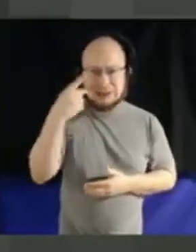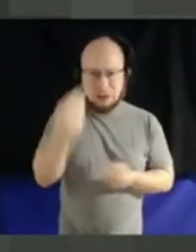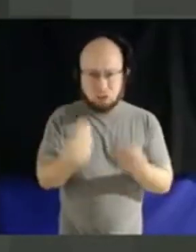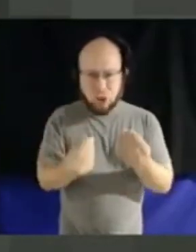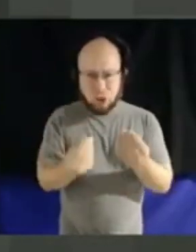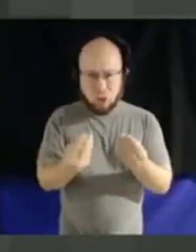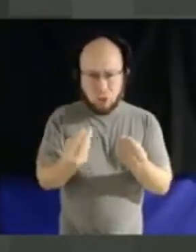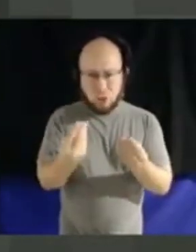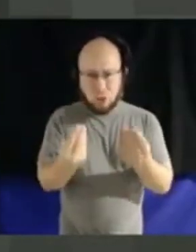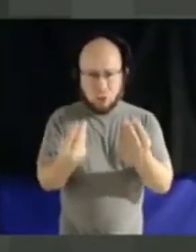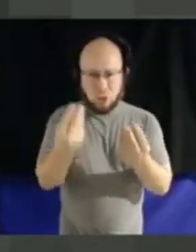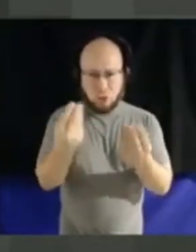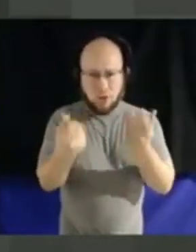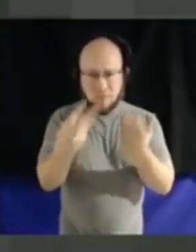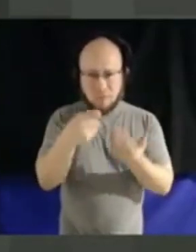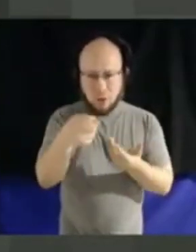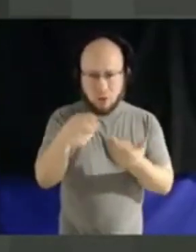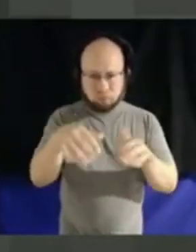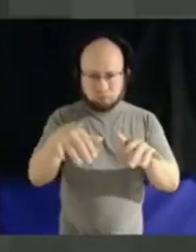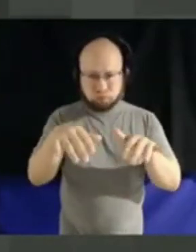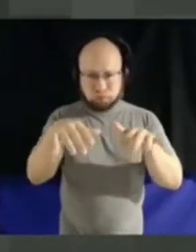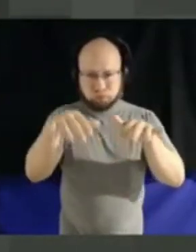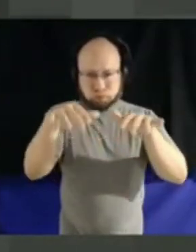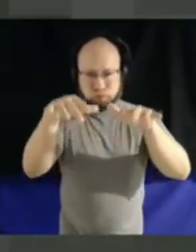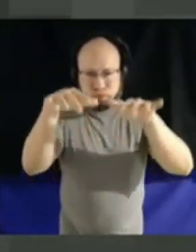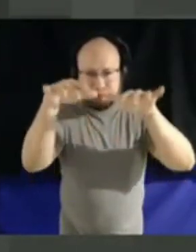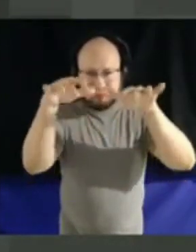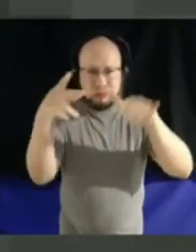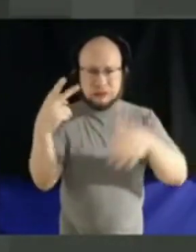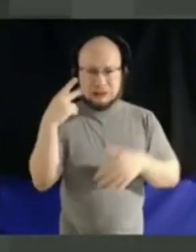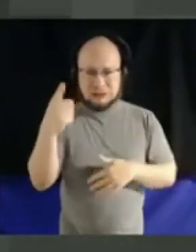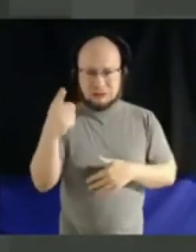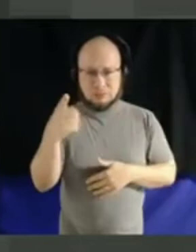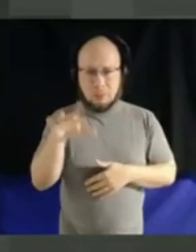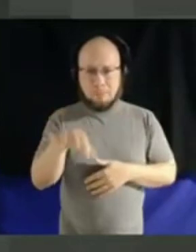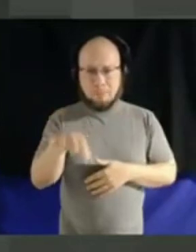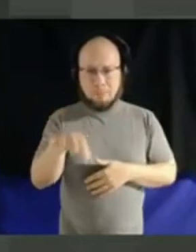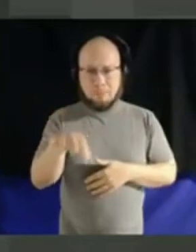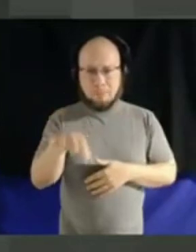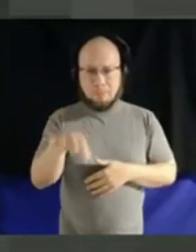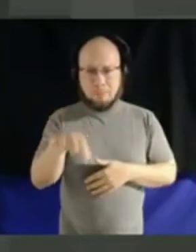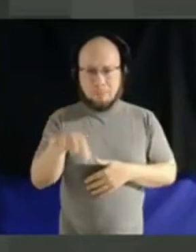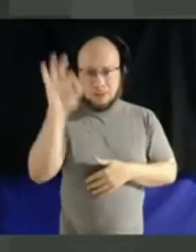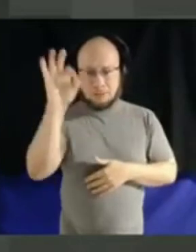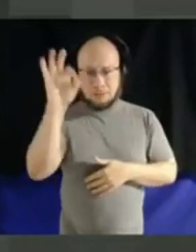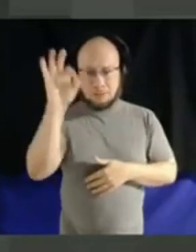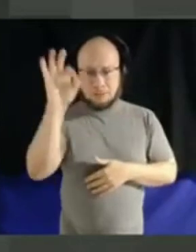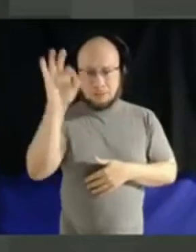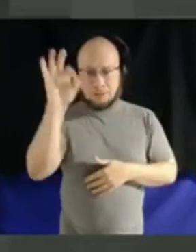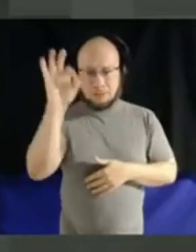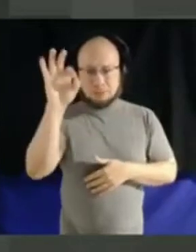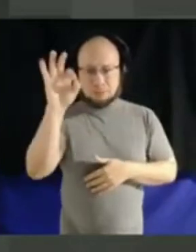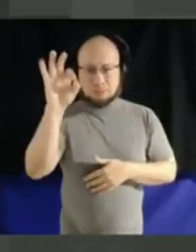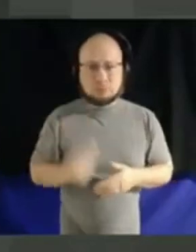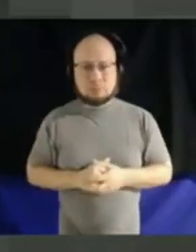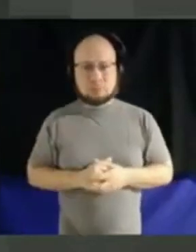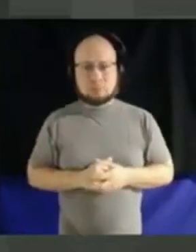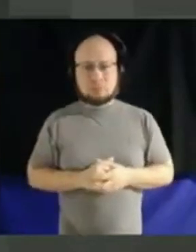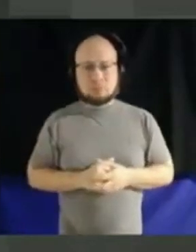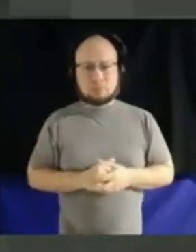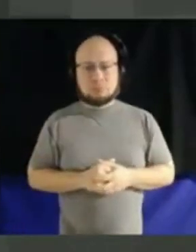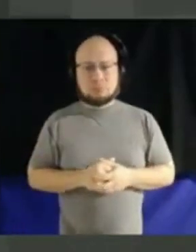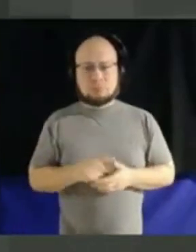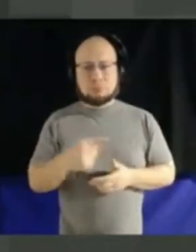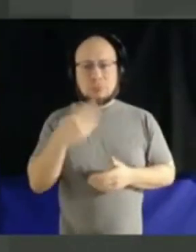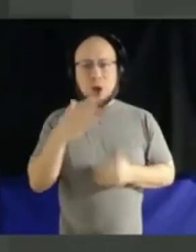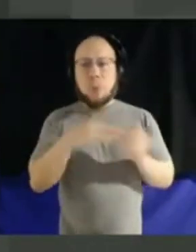got a couple of them getting to the flower stage. Got a few now that I can actually go pick. So in this case, like the tree, you can just